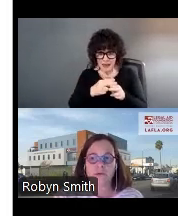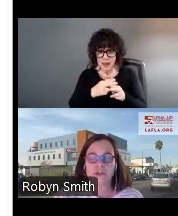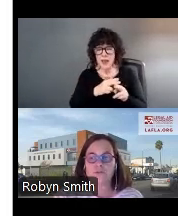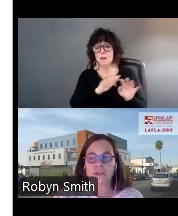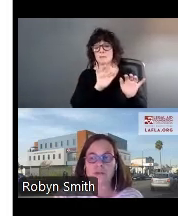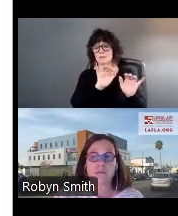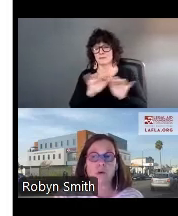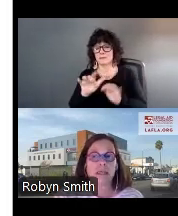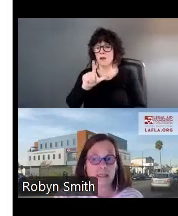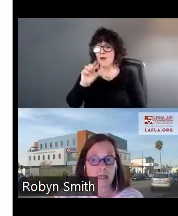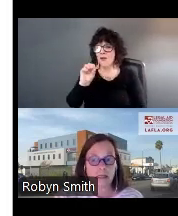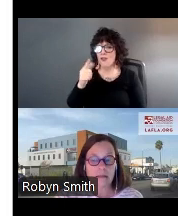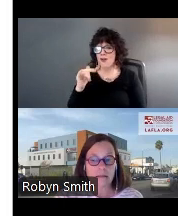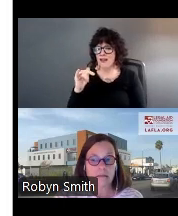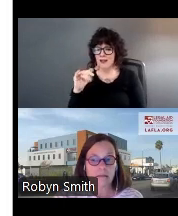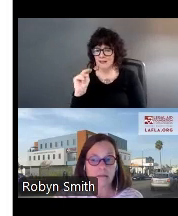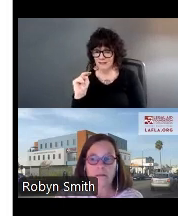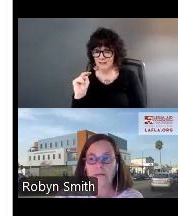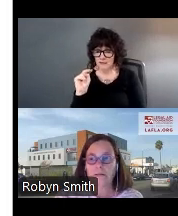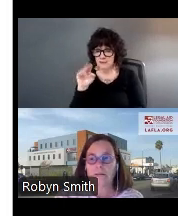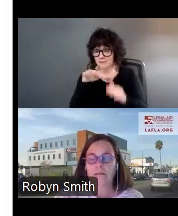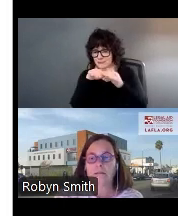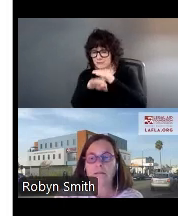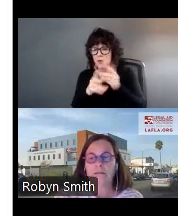your loan servicer is Mohila,